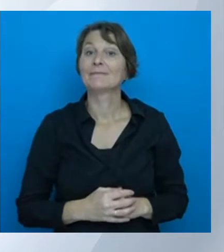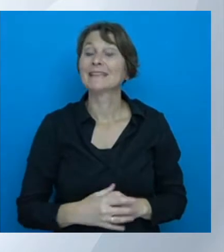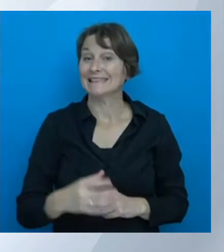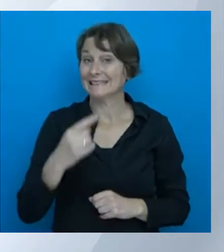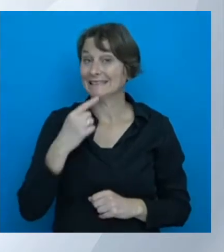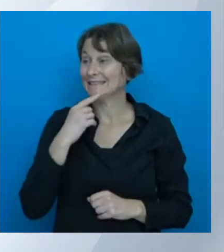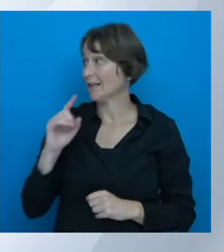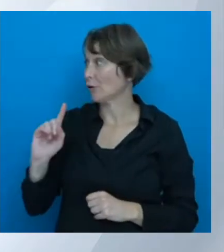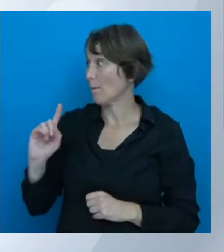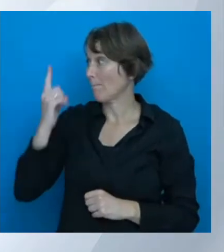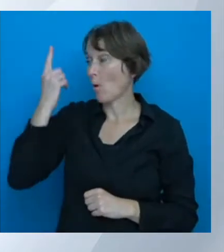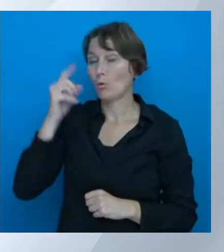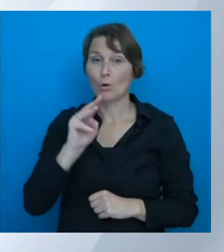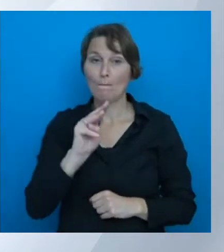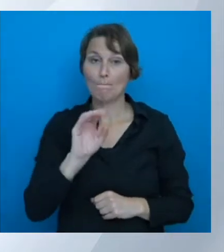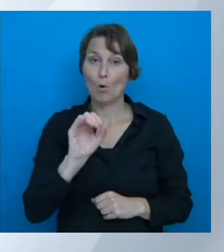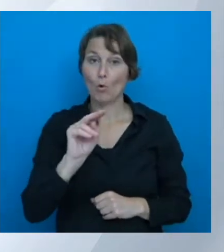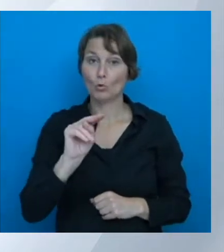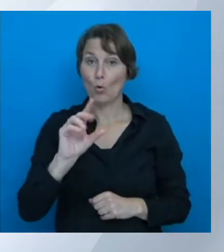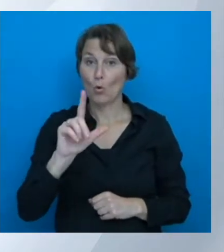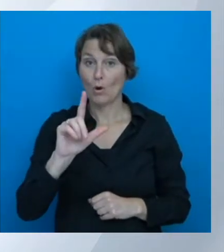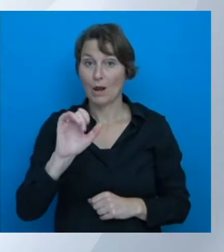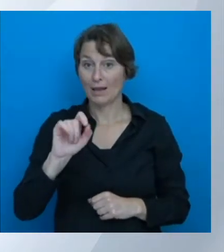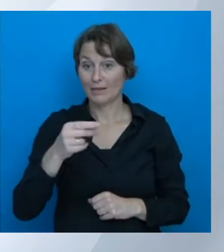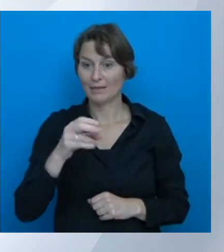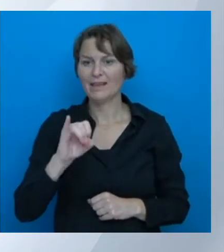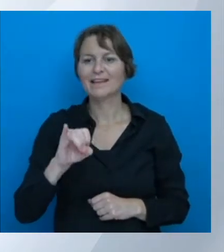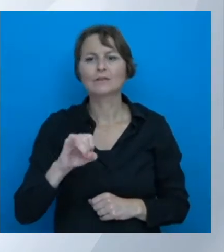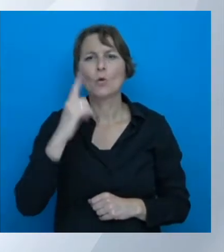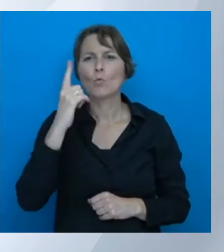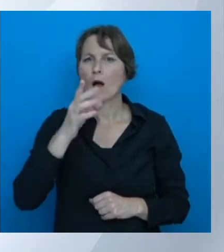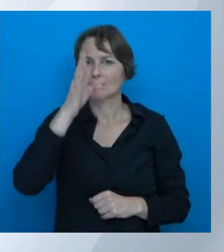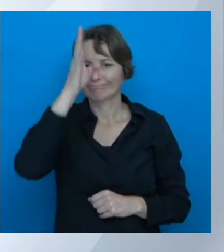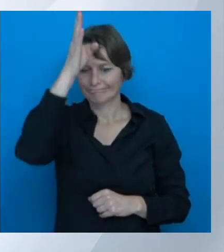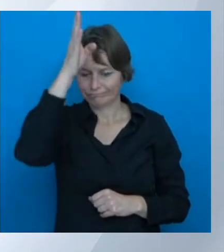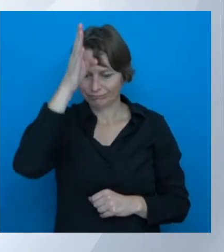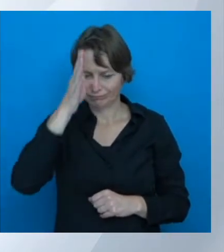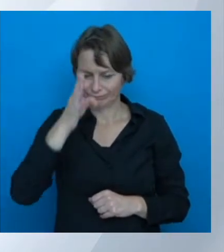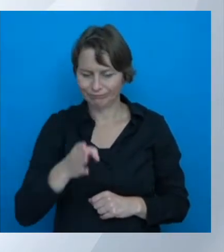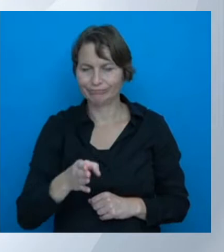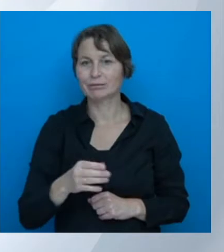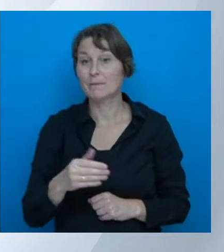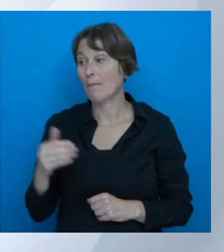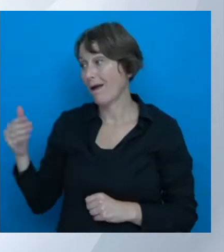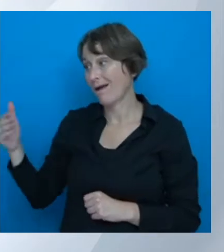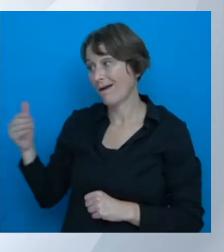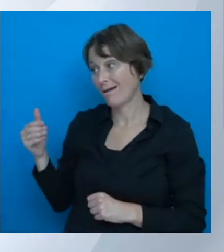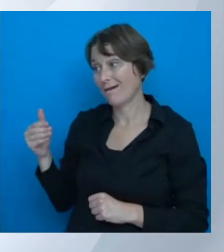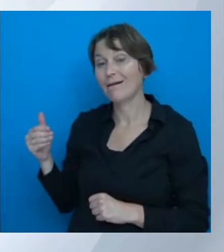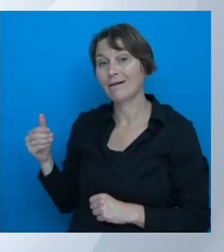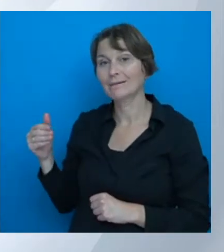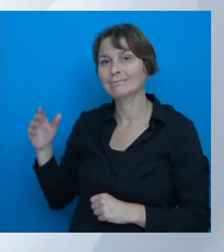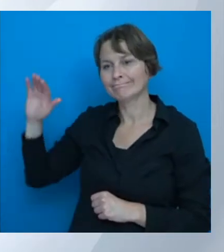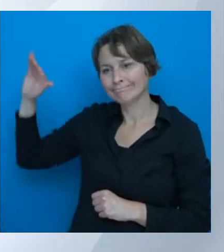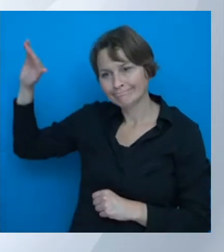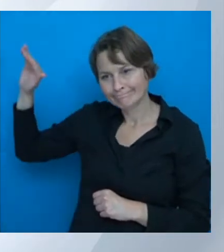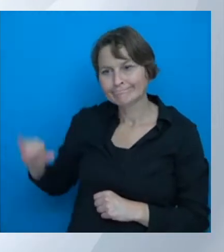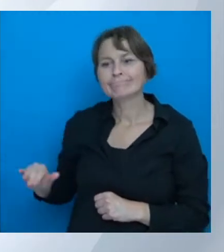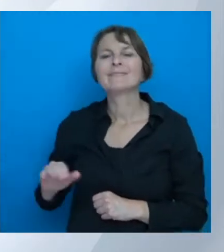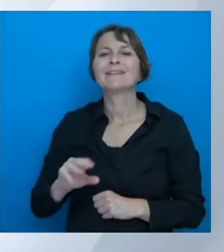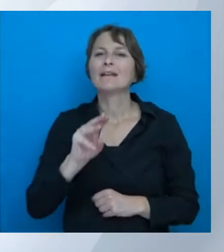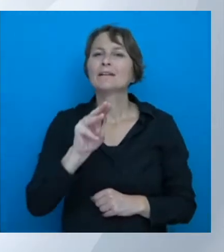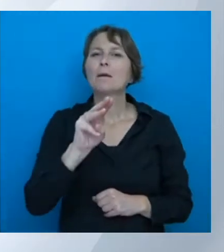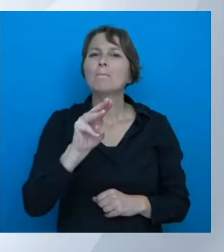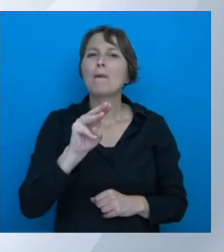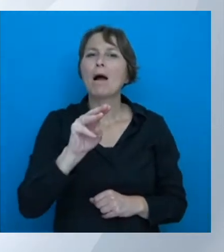which is built with layered approach. On the right hand side, the same application is built with microservices where the system is built